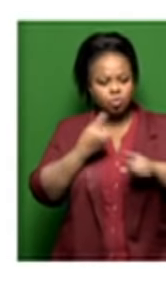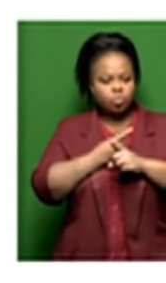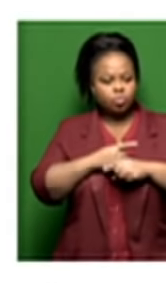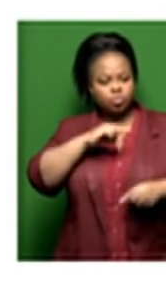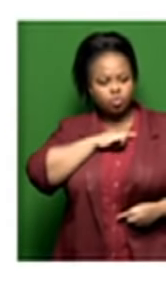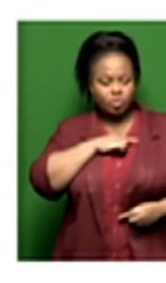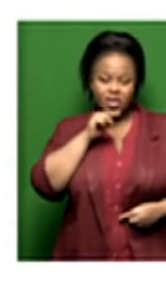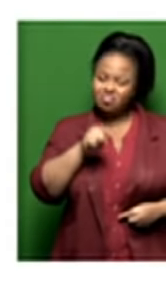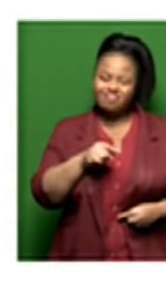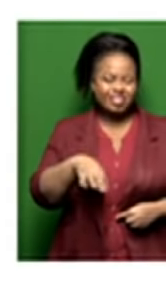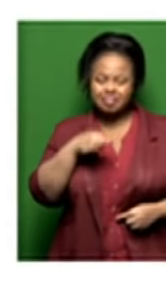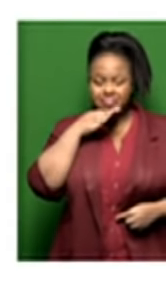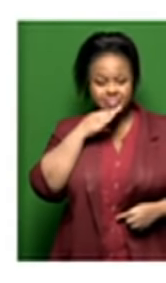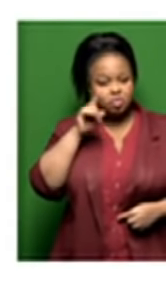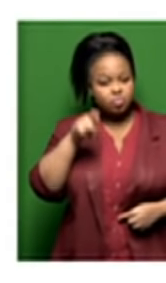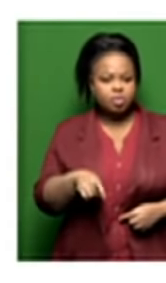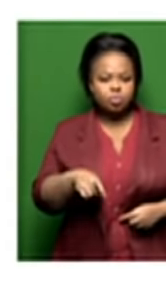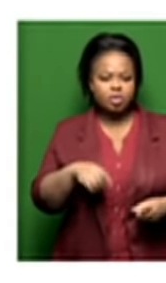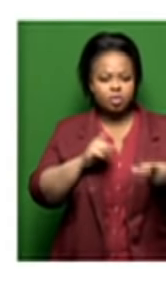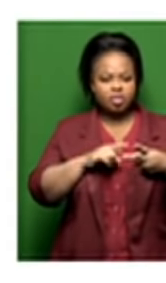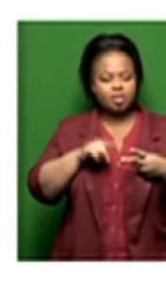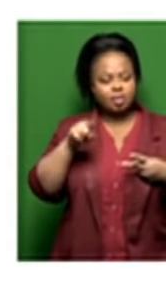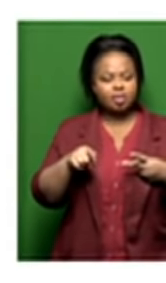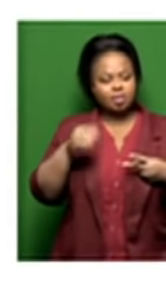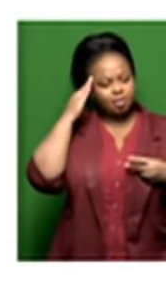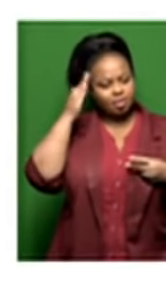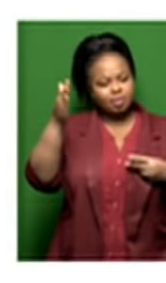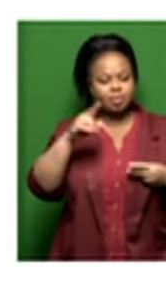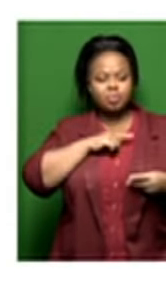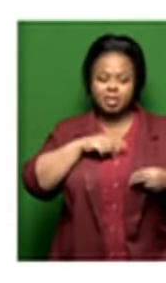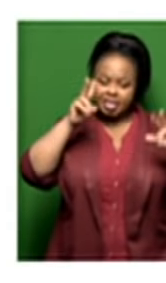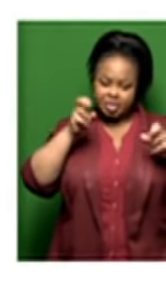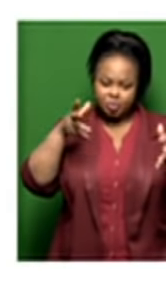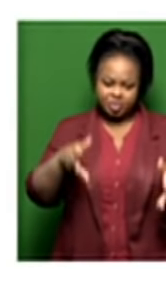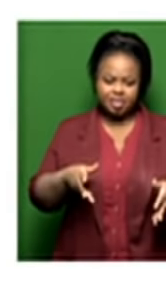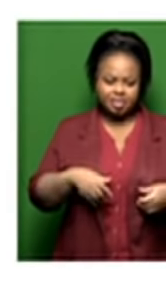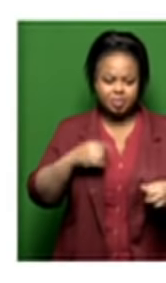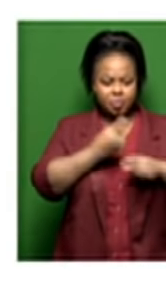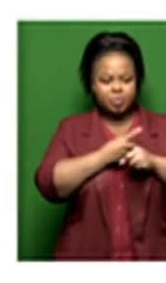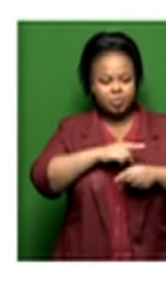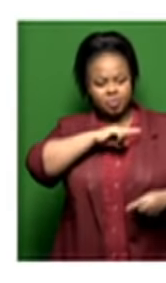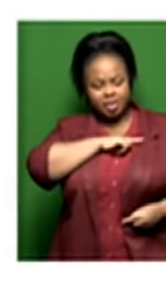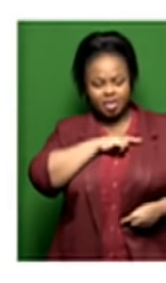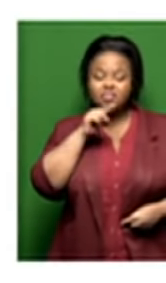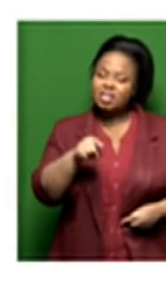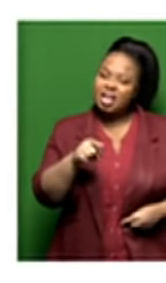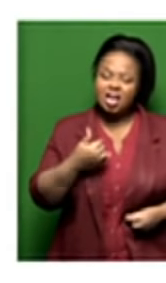not meant to be, it should not be dealt with as a wider problem. The issue here, Sakina, will be, will the ANC